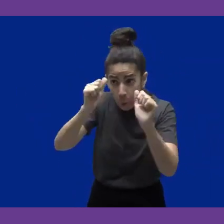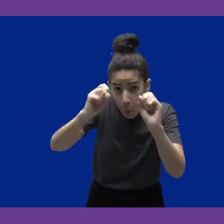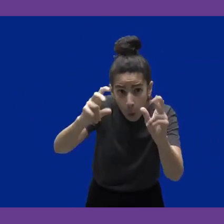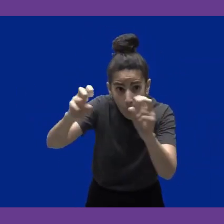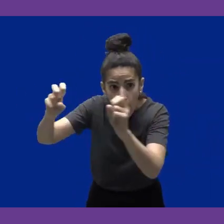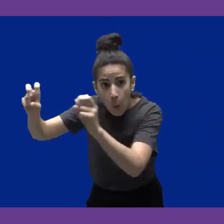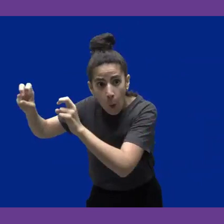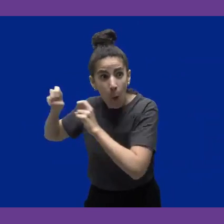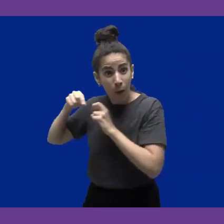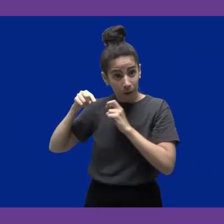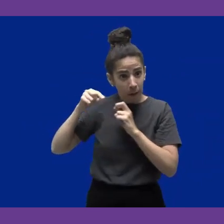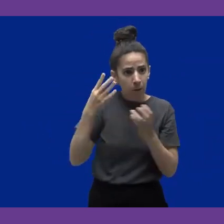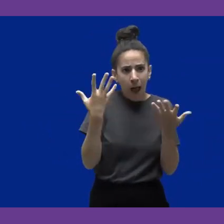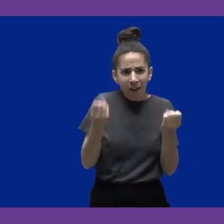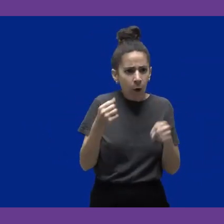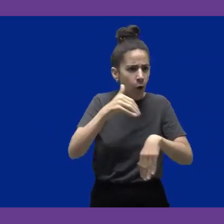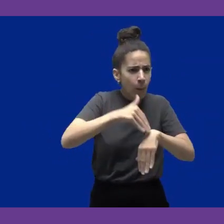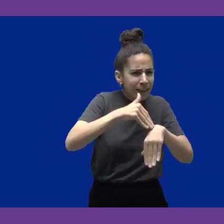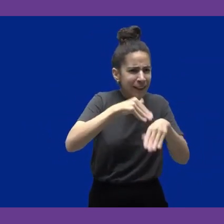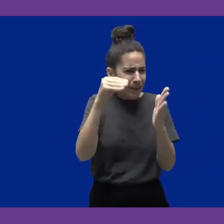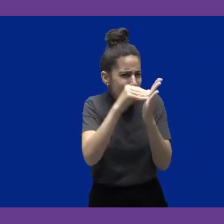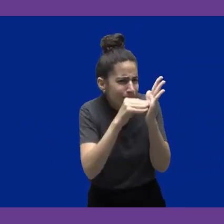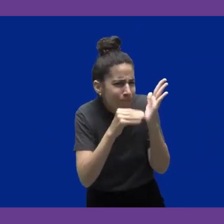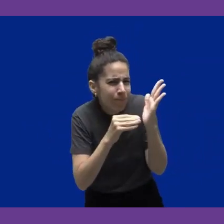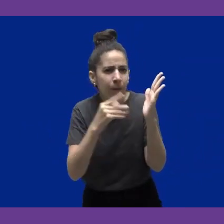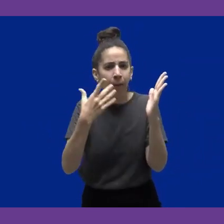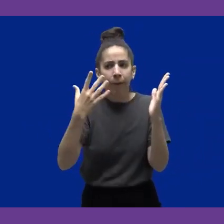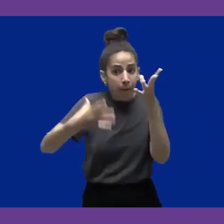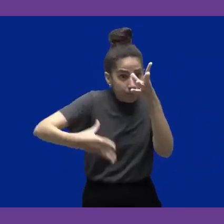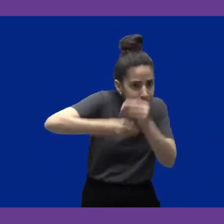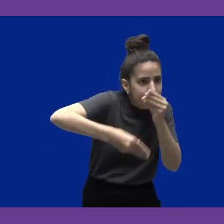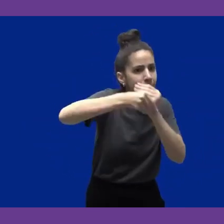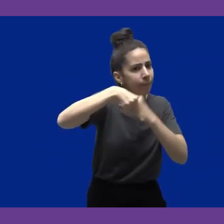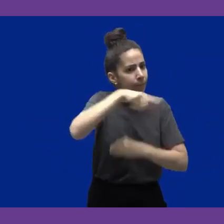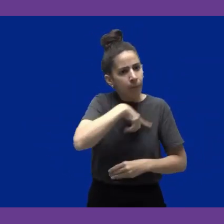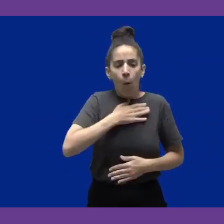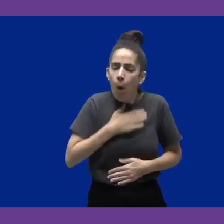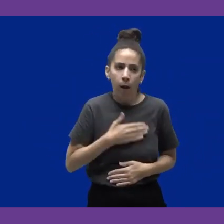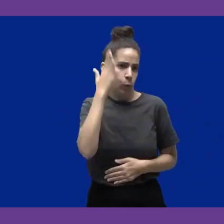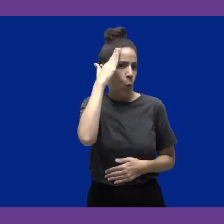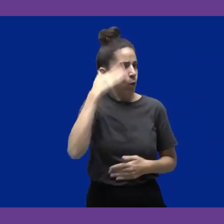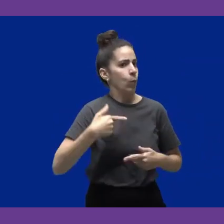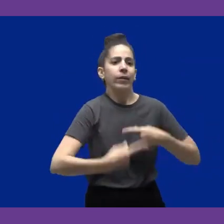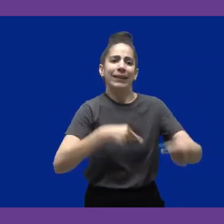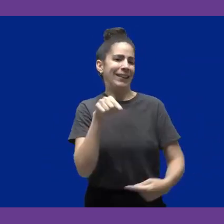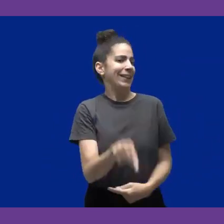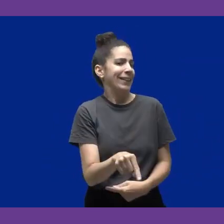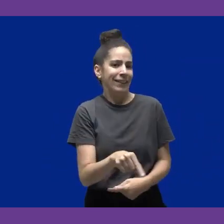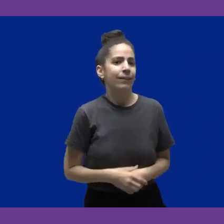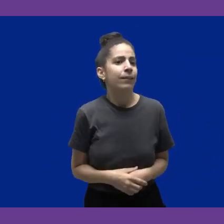document. So what happens is if European standard is not referenced in the official journal of the European